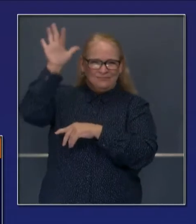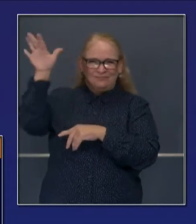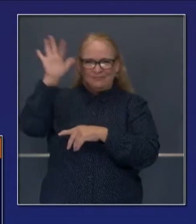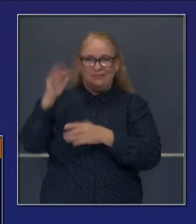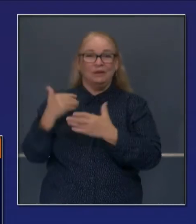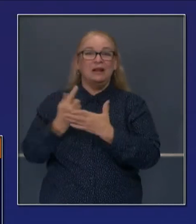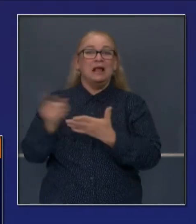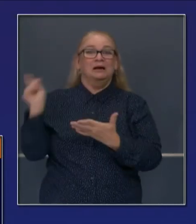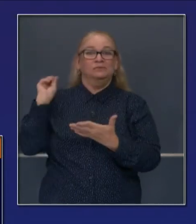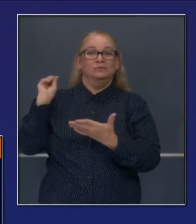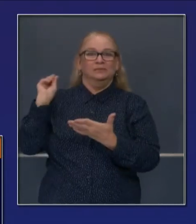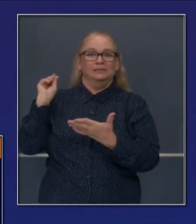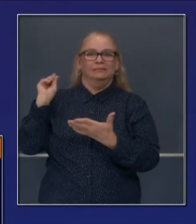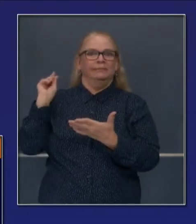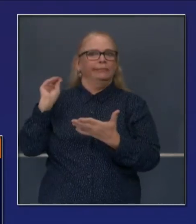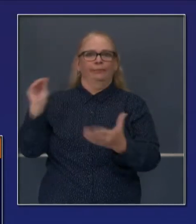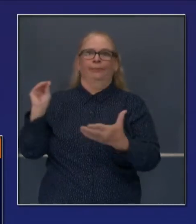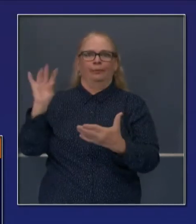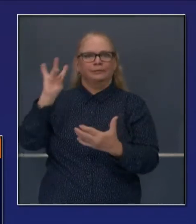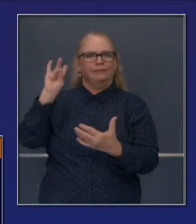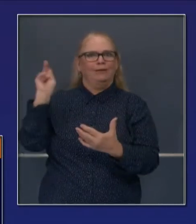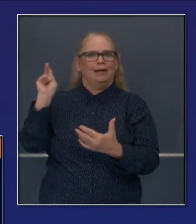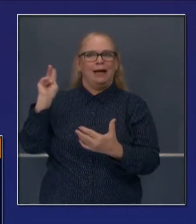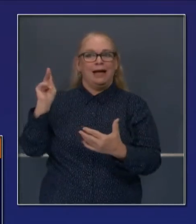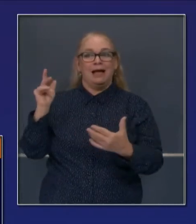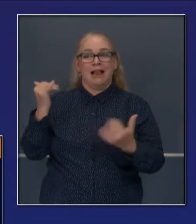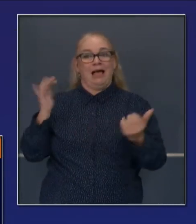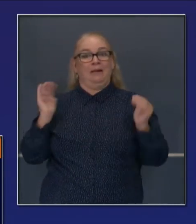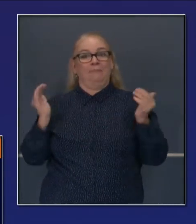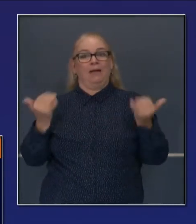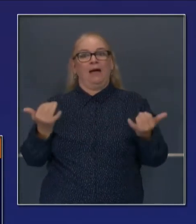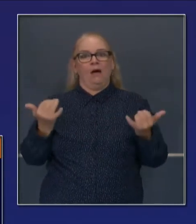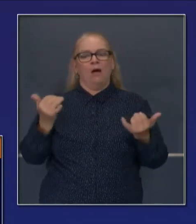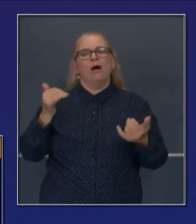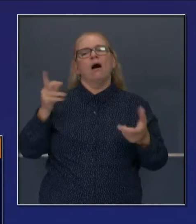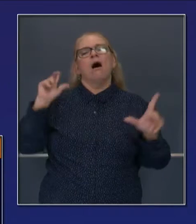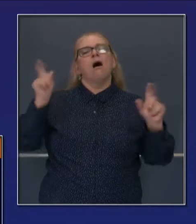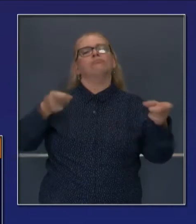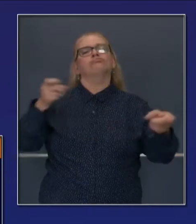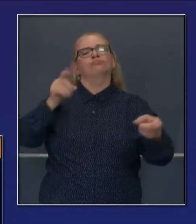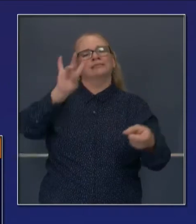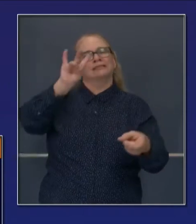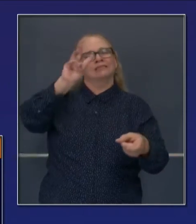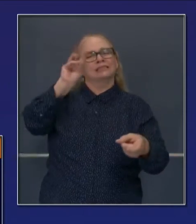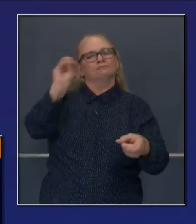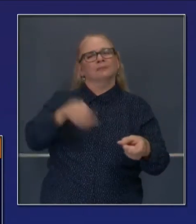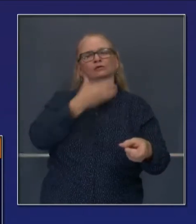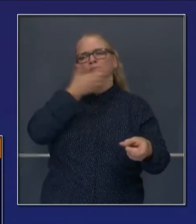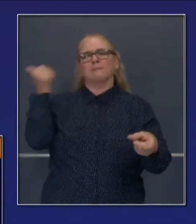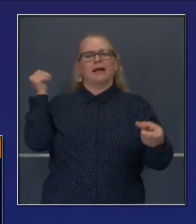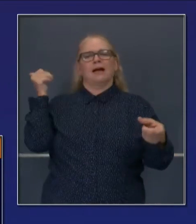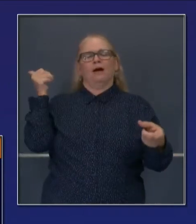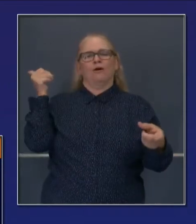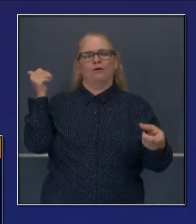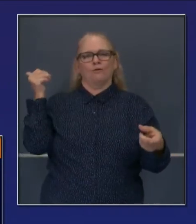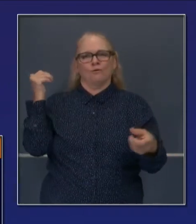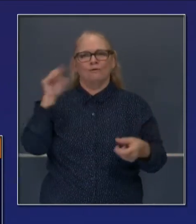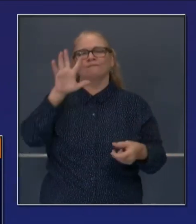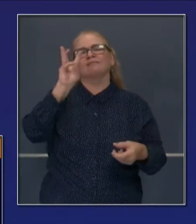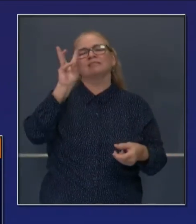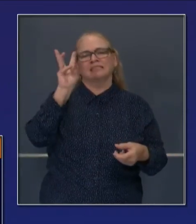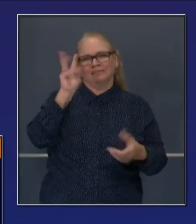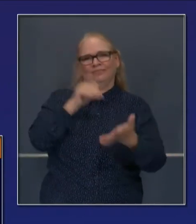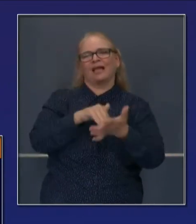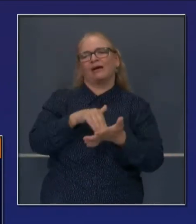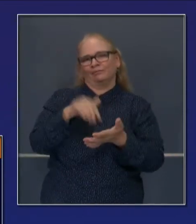See today, real progress has been made on Zogg, 76% containment, some growth, 56,000 acres, but